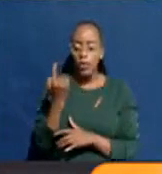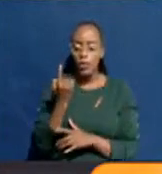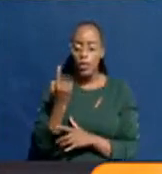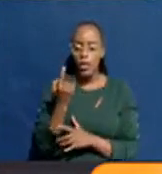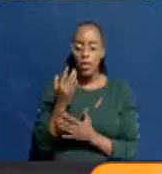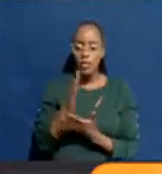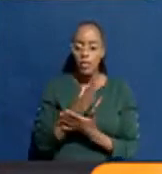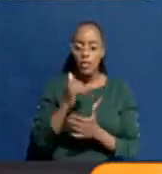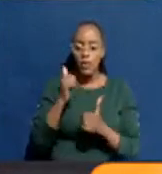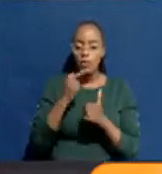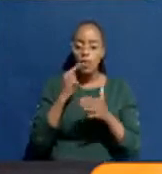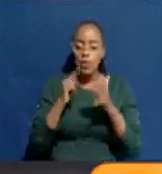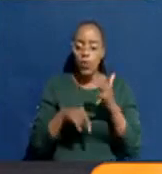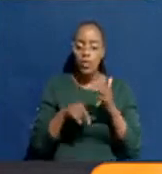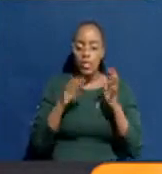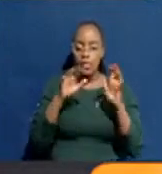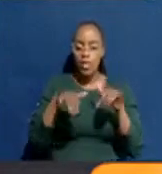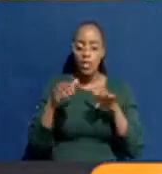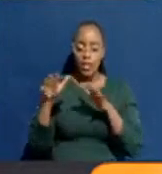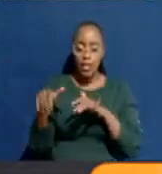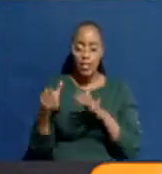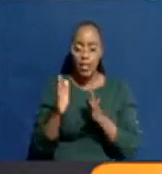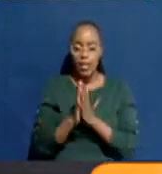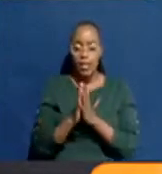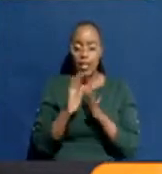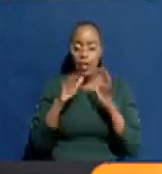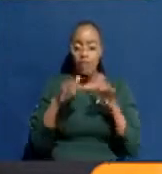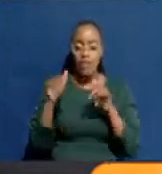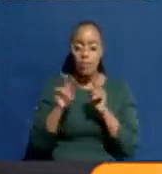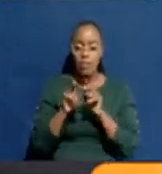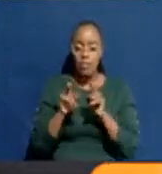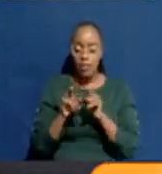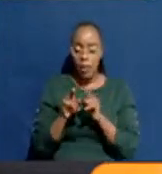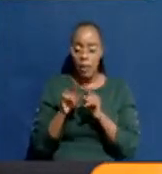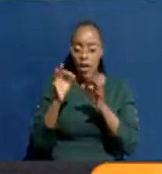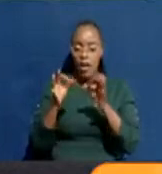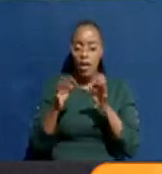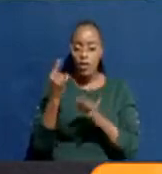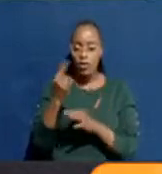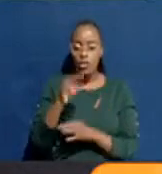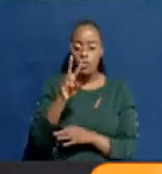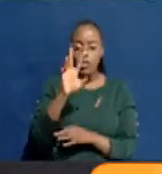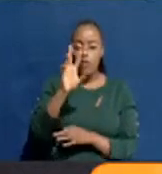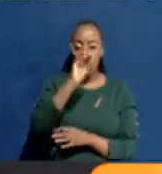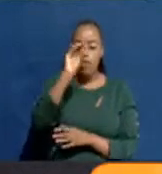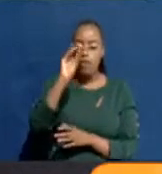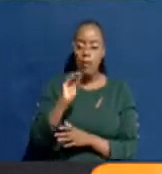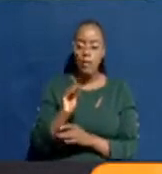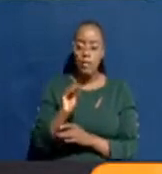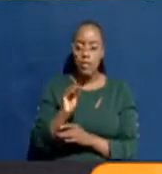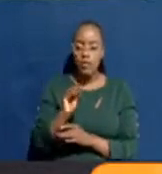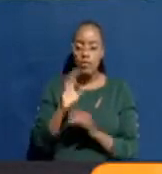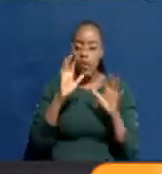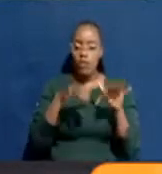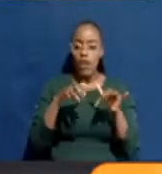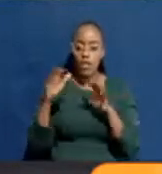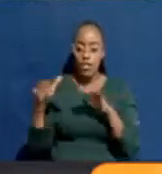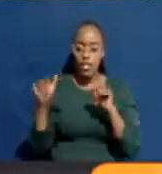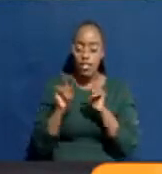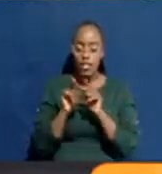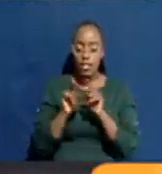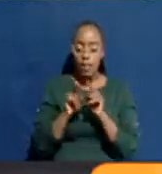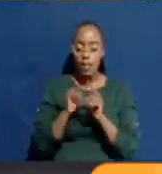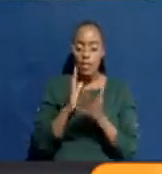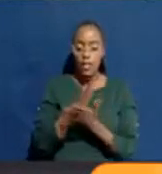segment of what we call agriculture. Correct. And farming actually accounts for only 25% of agriculture as